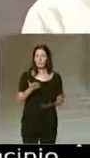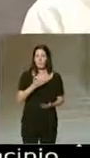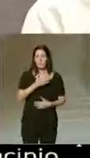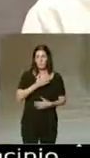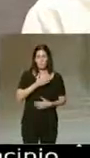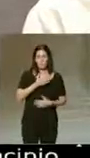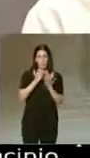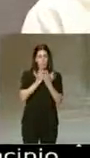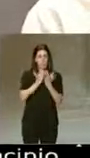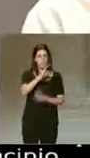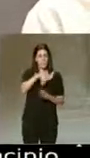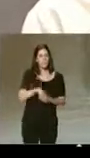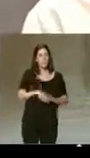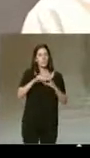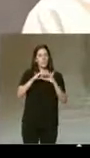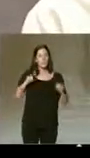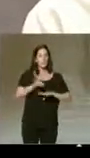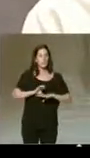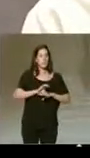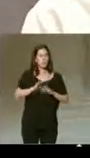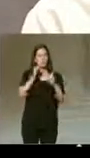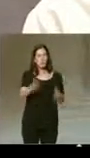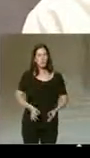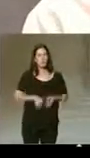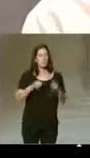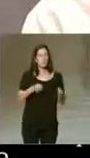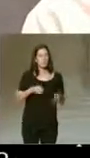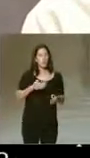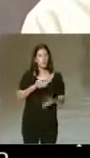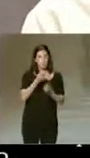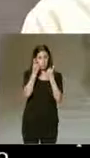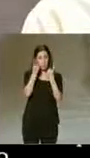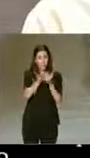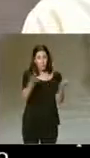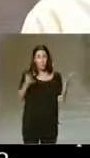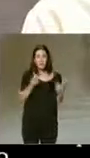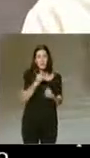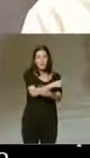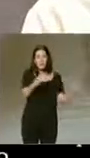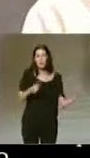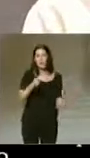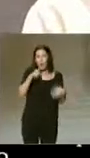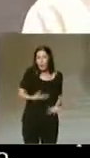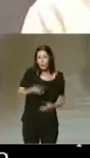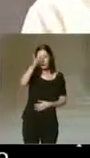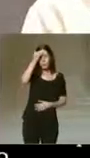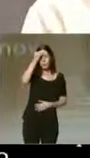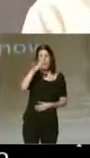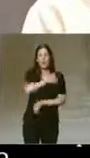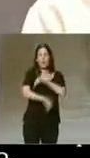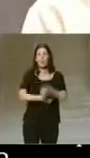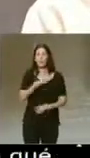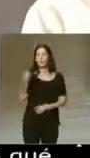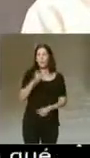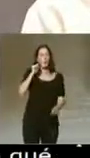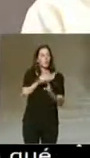In my university lessons, I always tell my students, now, please, when you develop something, think